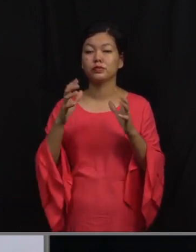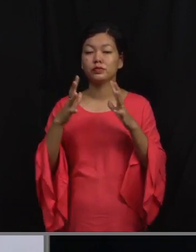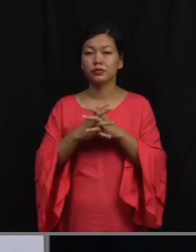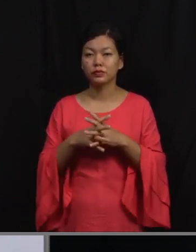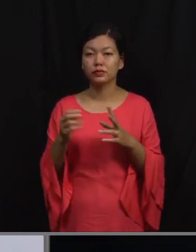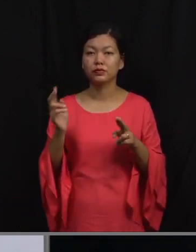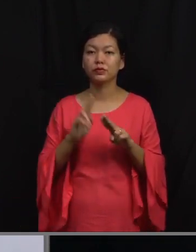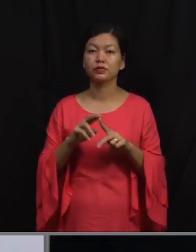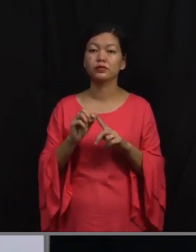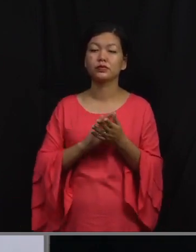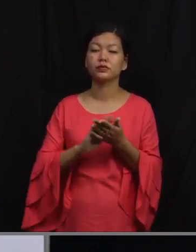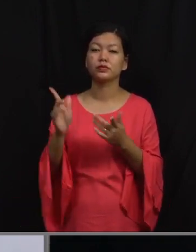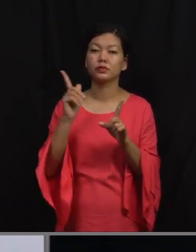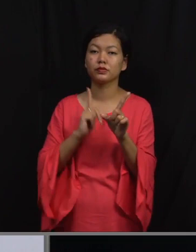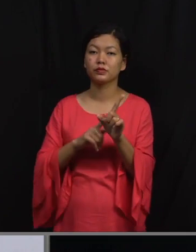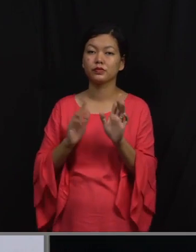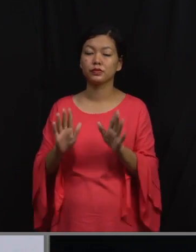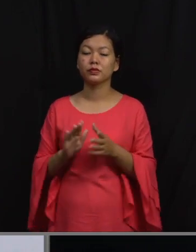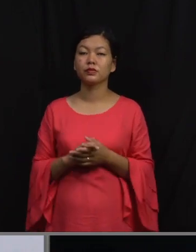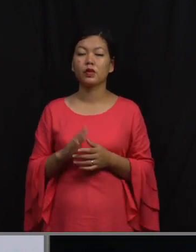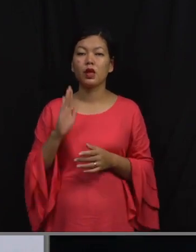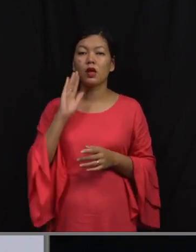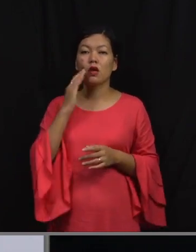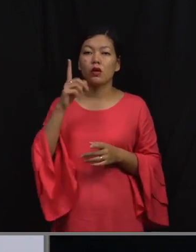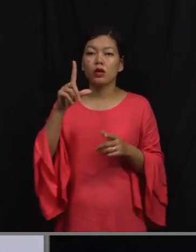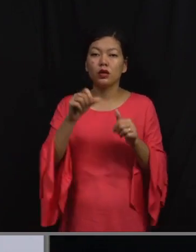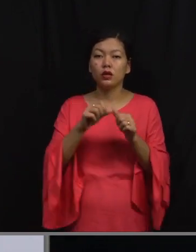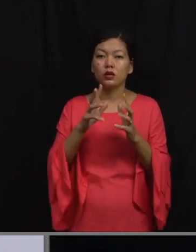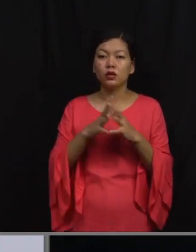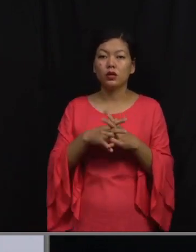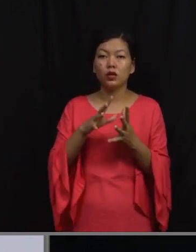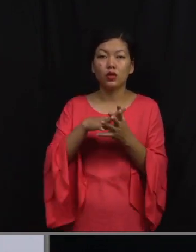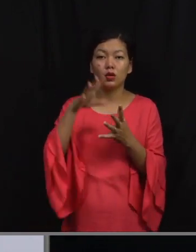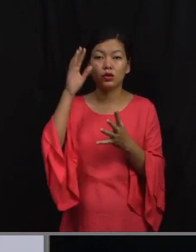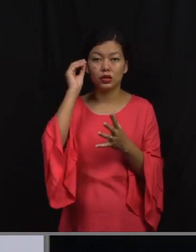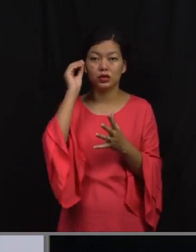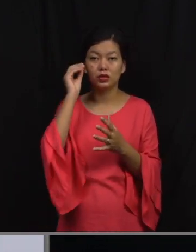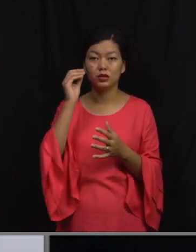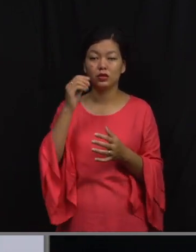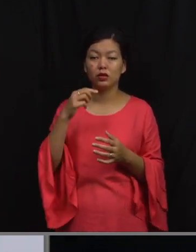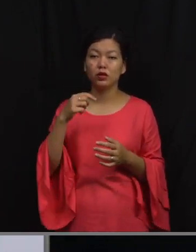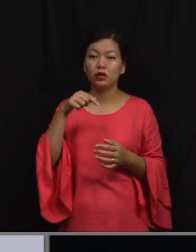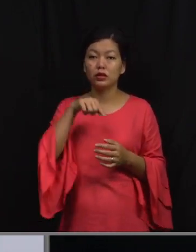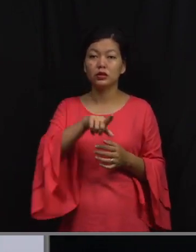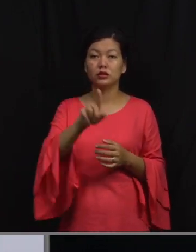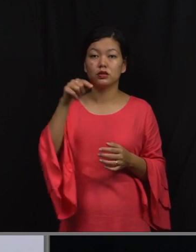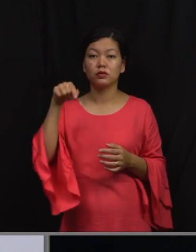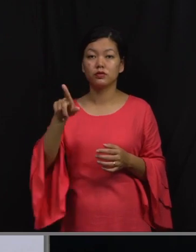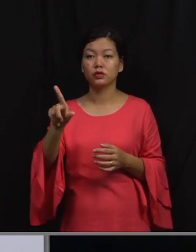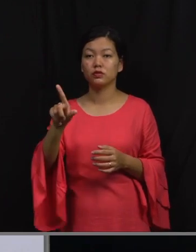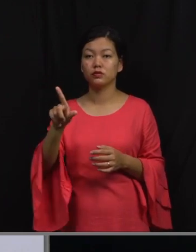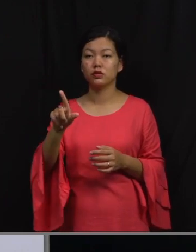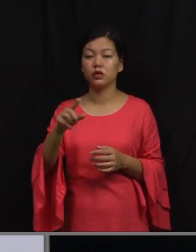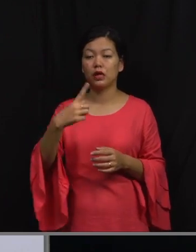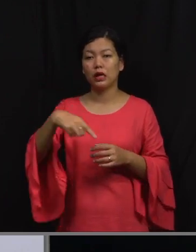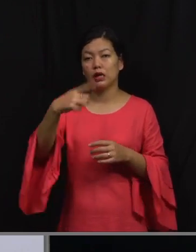When we learn the law of physics, we can use the law of physics to solve our day-to-day life problems.